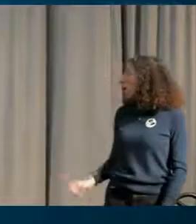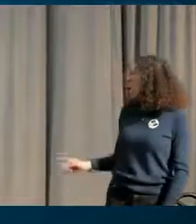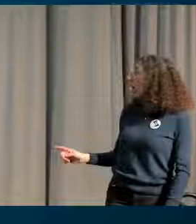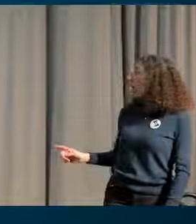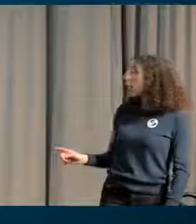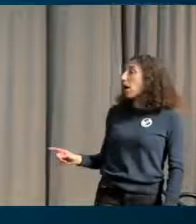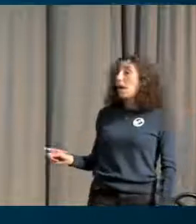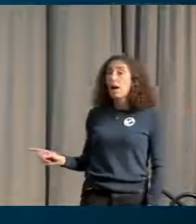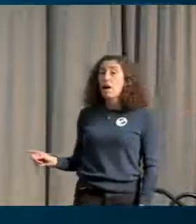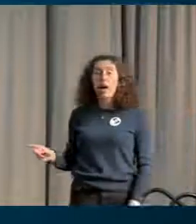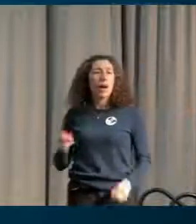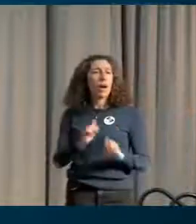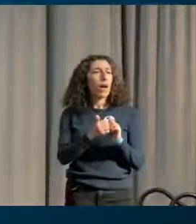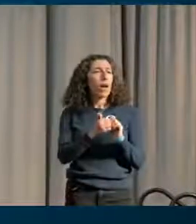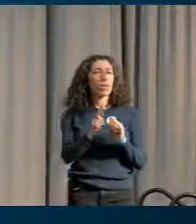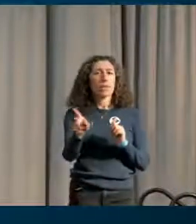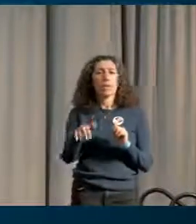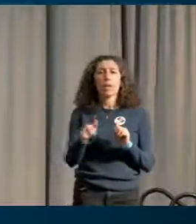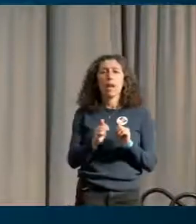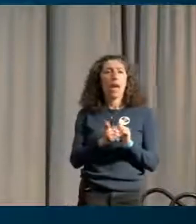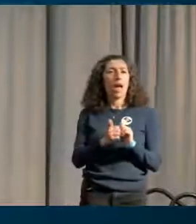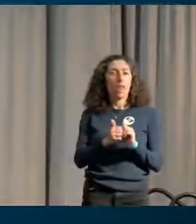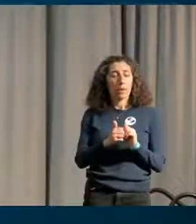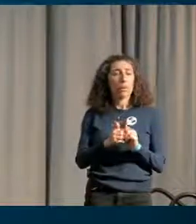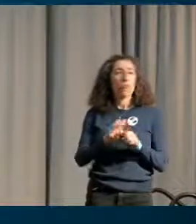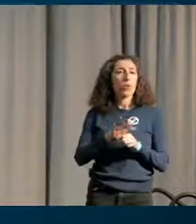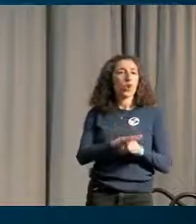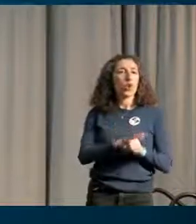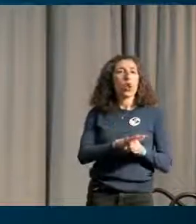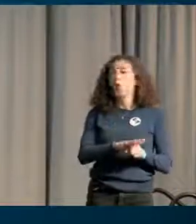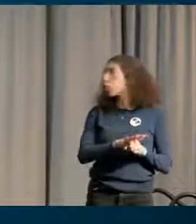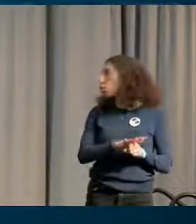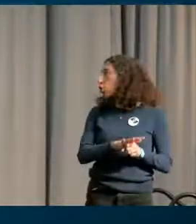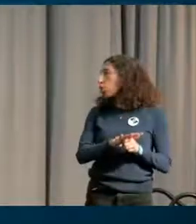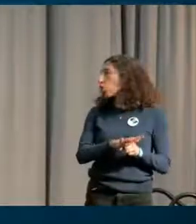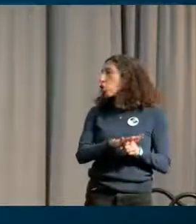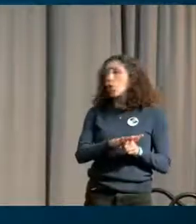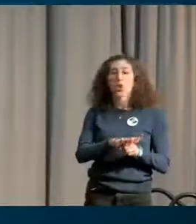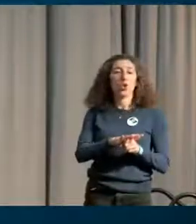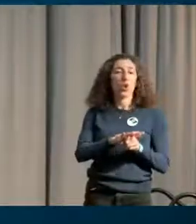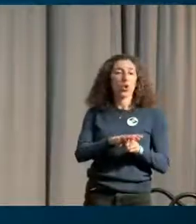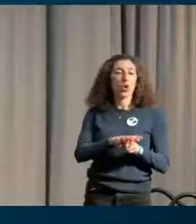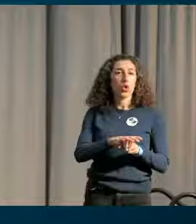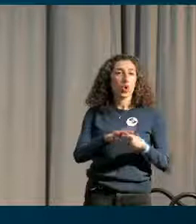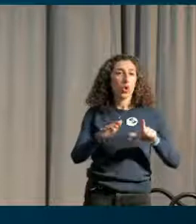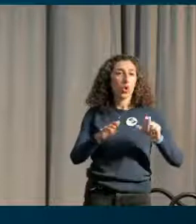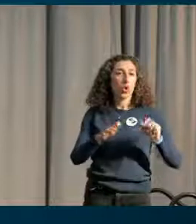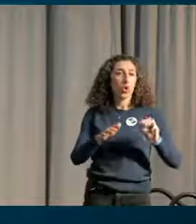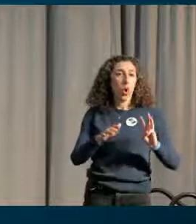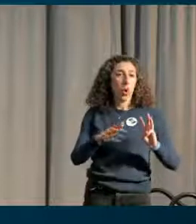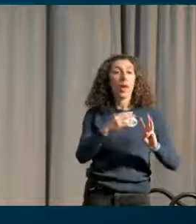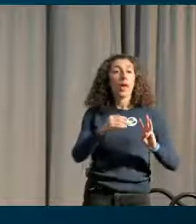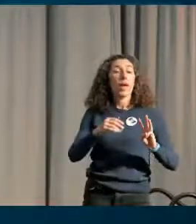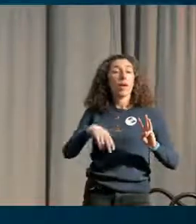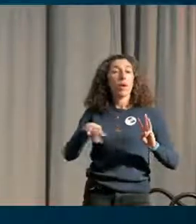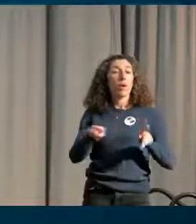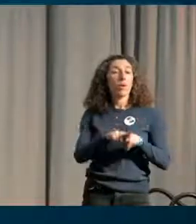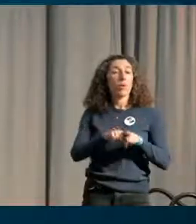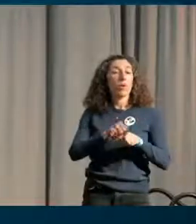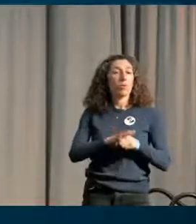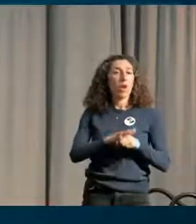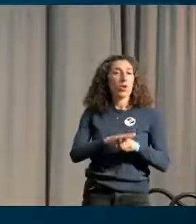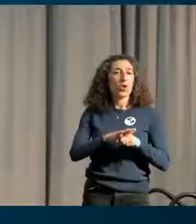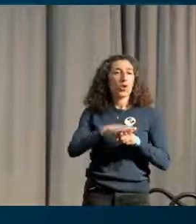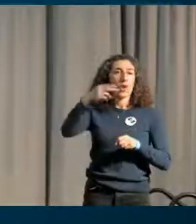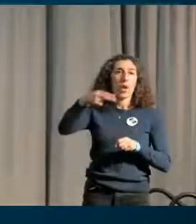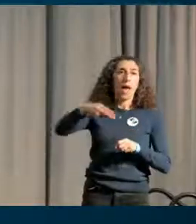pressure where this air is moving really, really fast, we have high pressure pushing on this, keeping it in place. And I can even